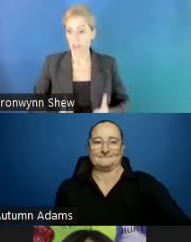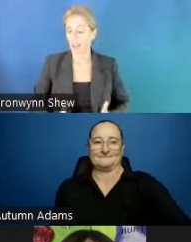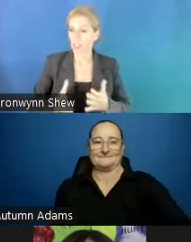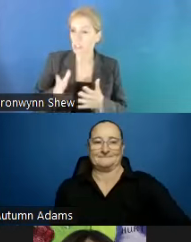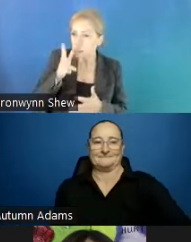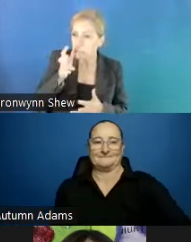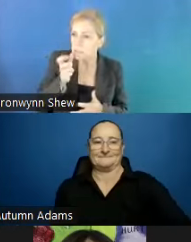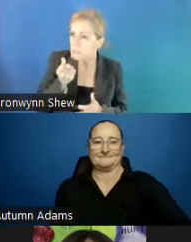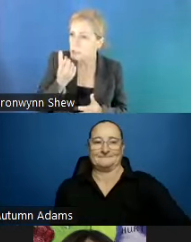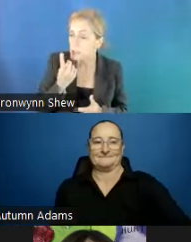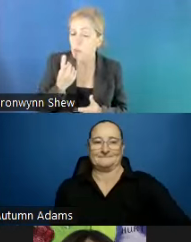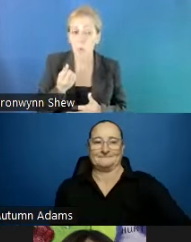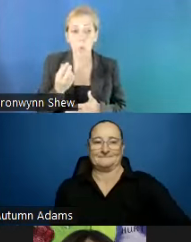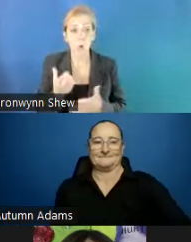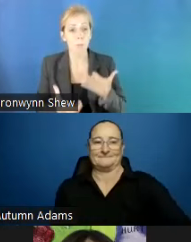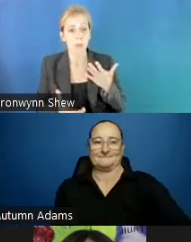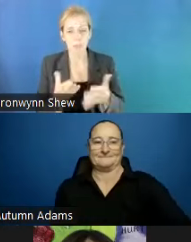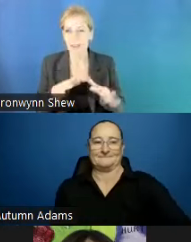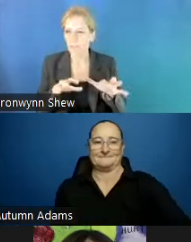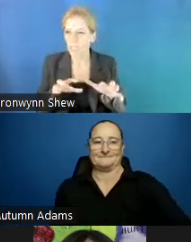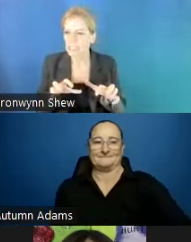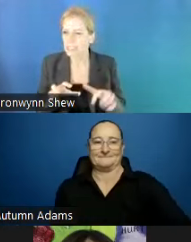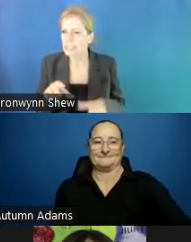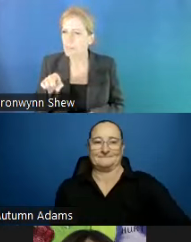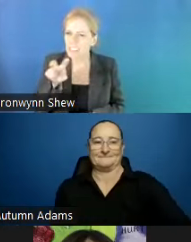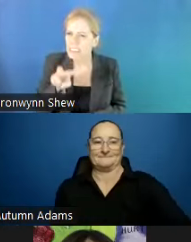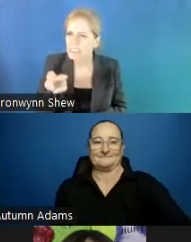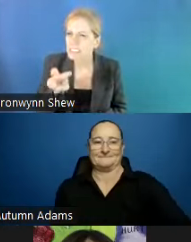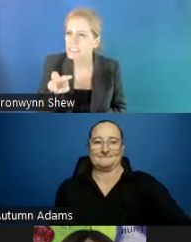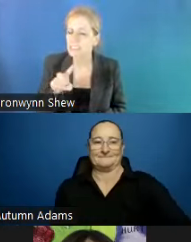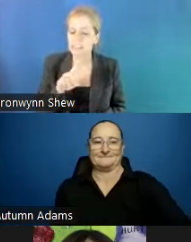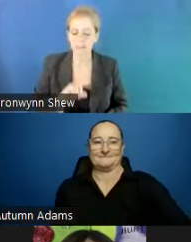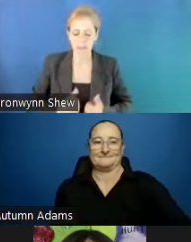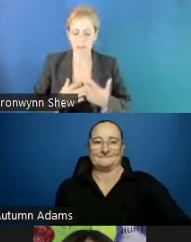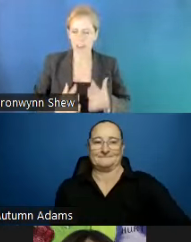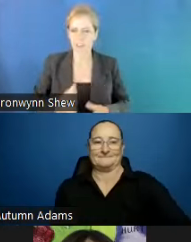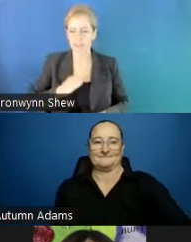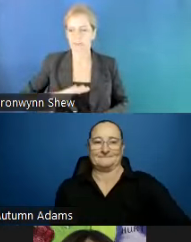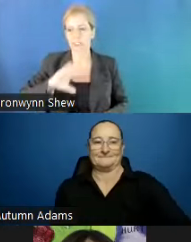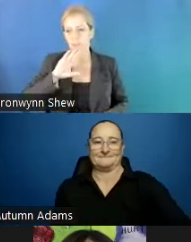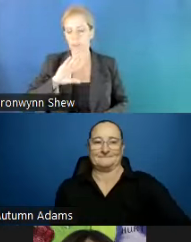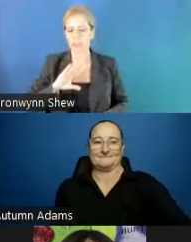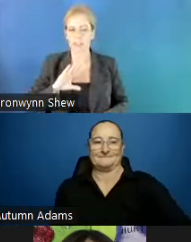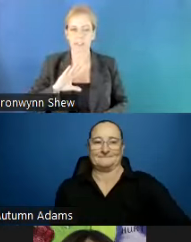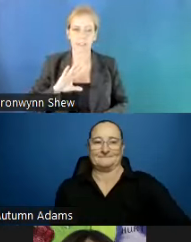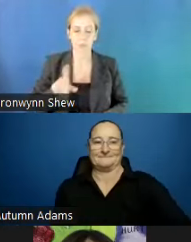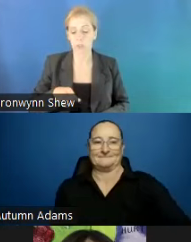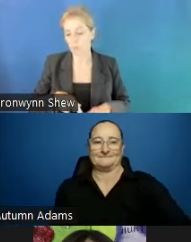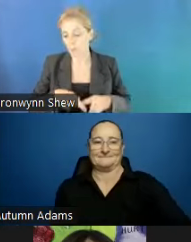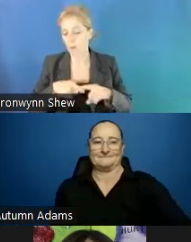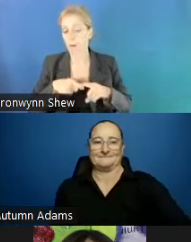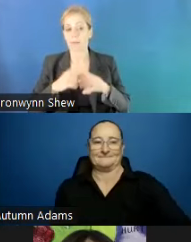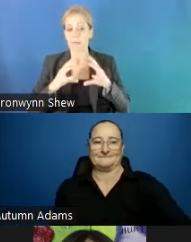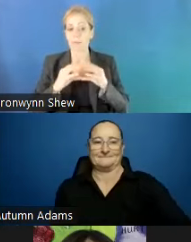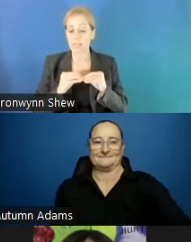becomes frustrated. It's hard to understand what's going on. We have to keep pausing the meeting, but the person keeps talking, and then the